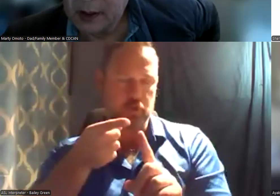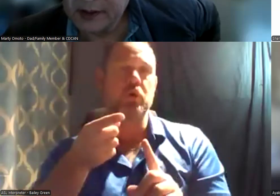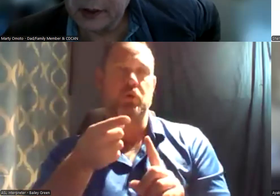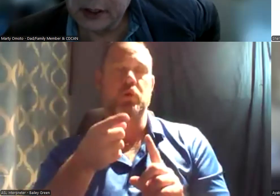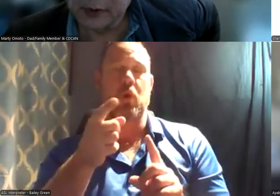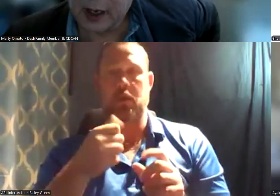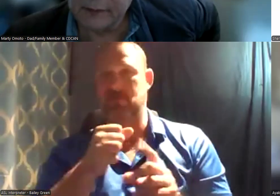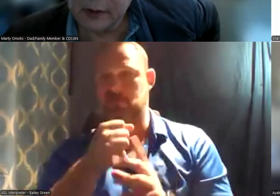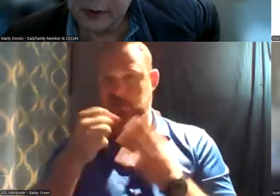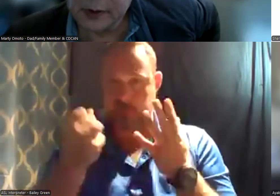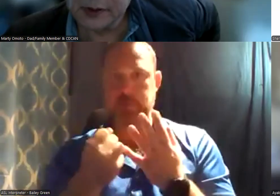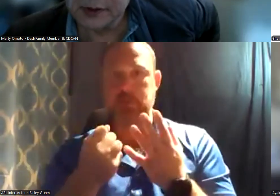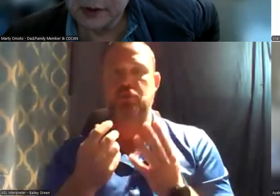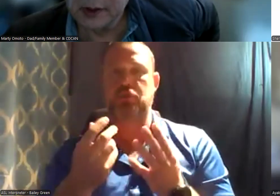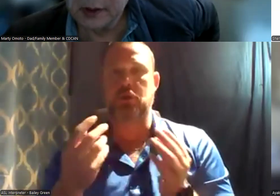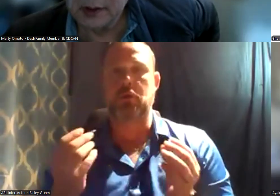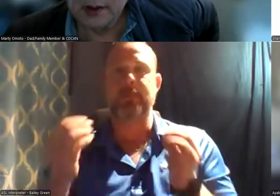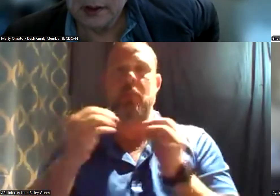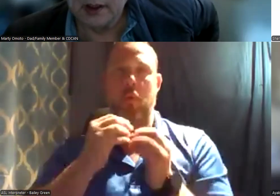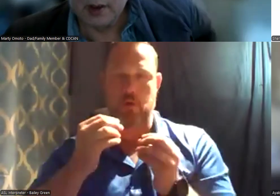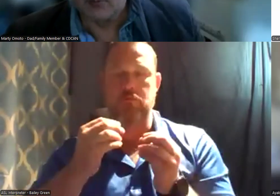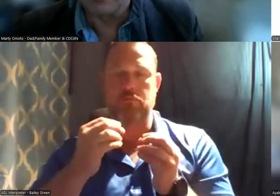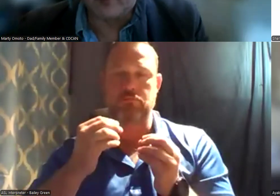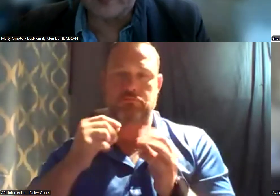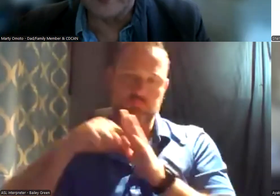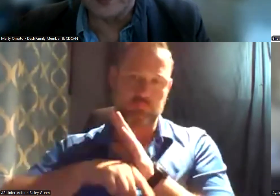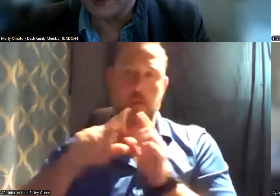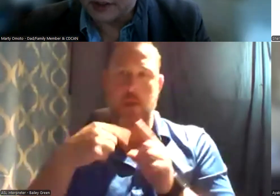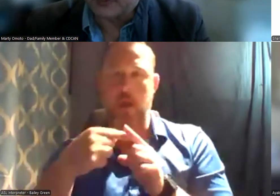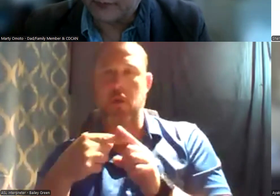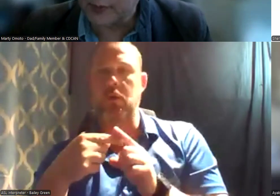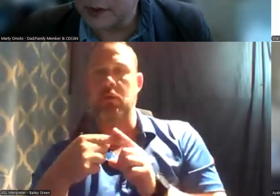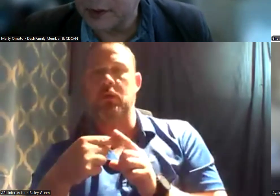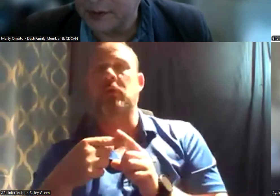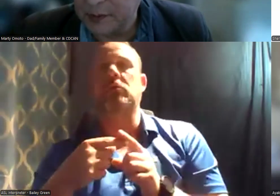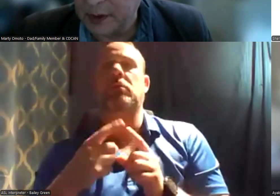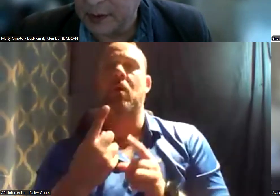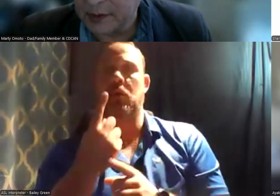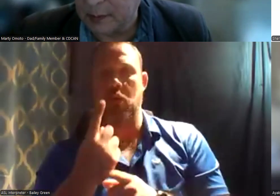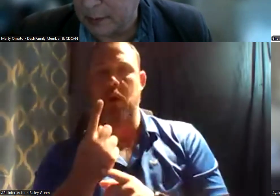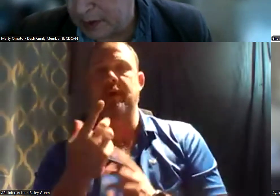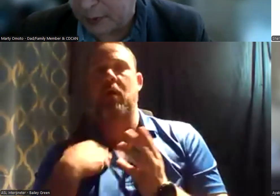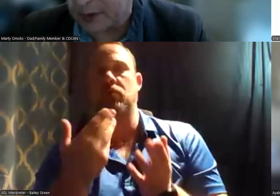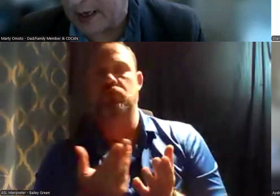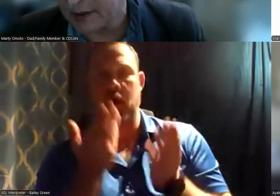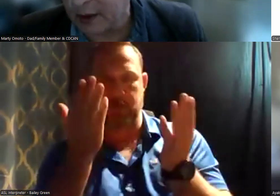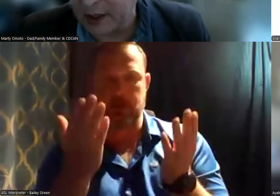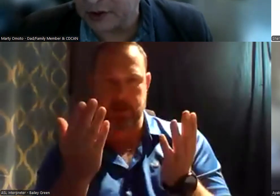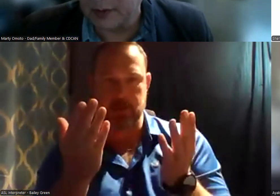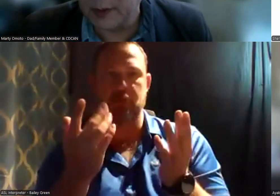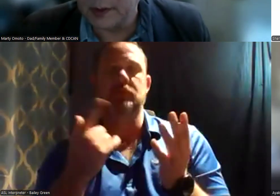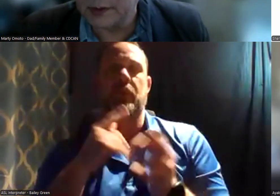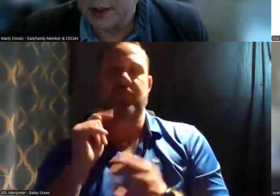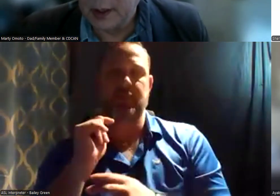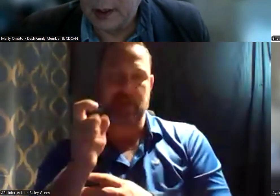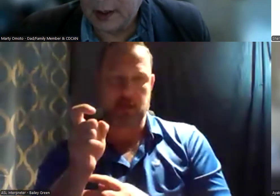should take a deeper dive in, because one of our recommendations is referring to at least with the tax